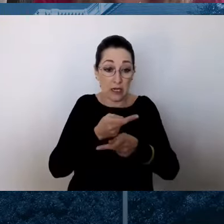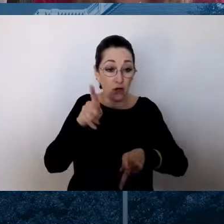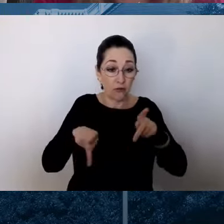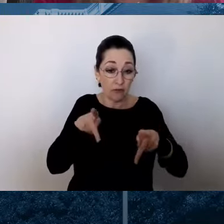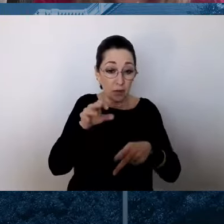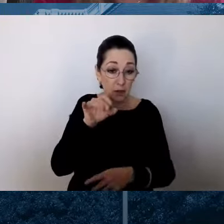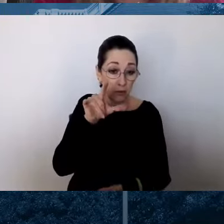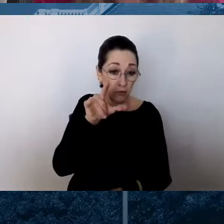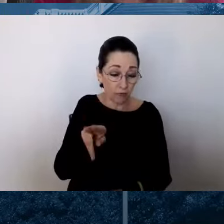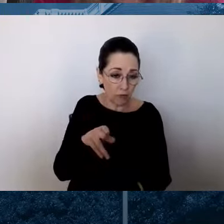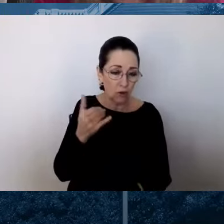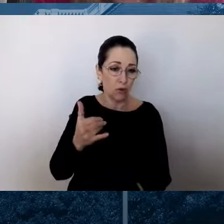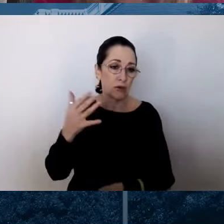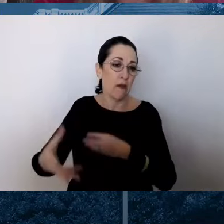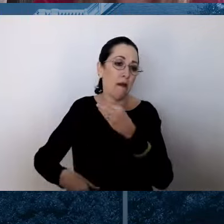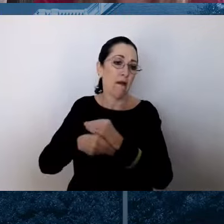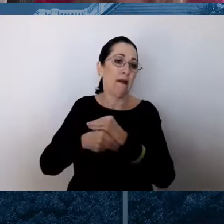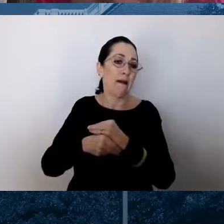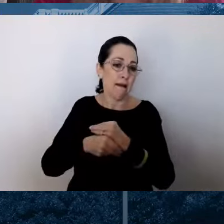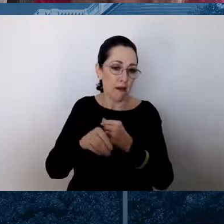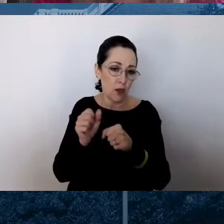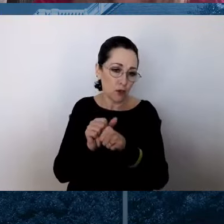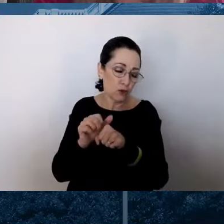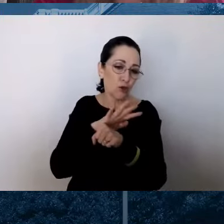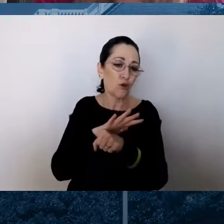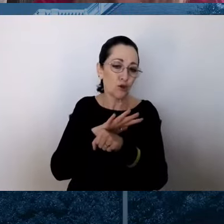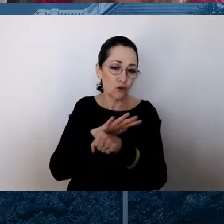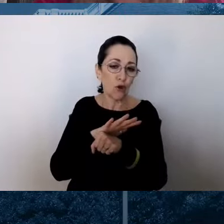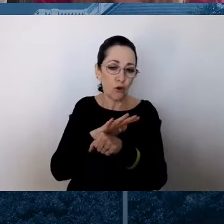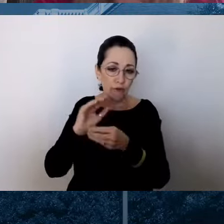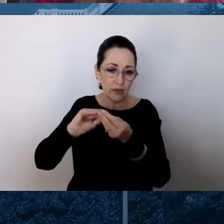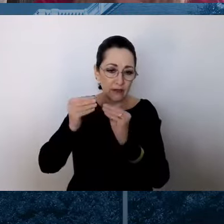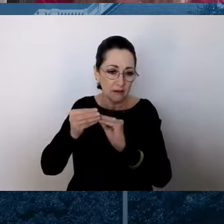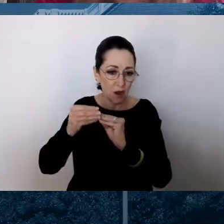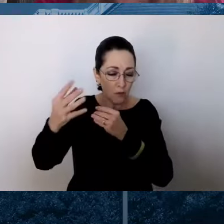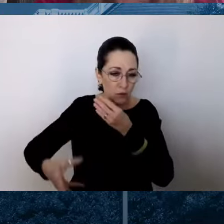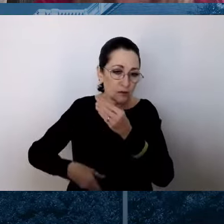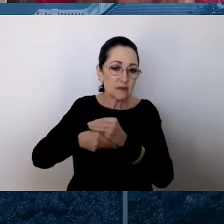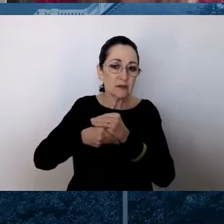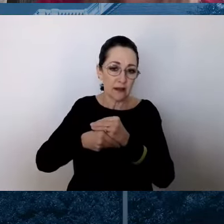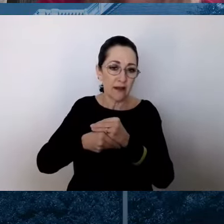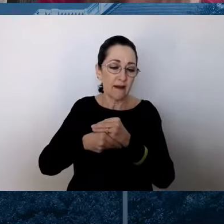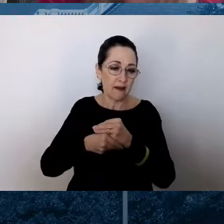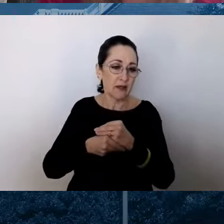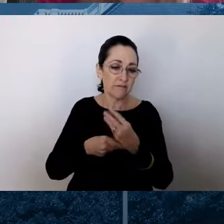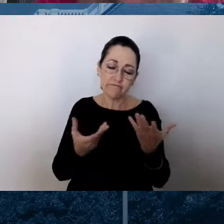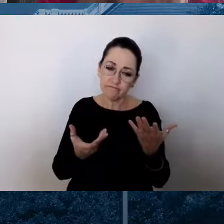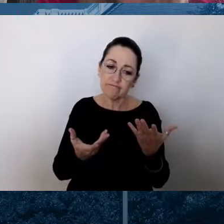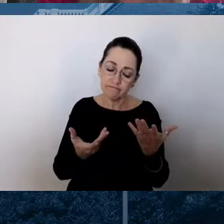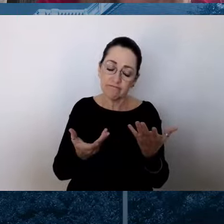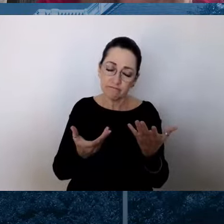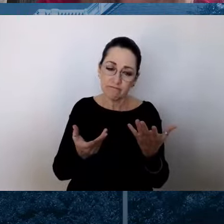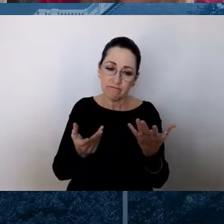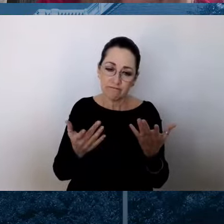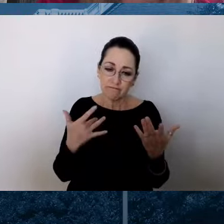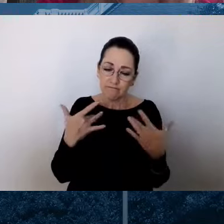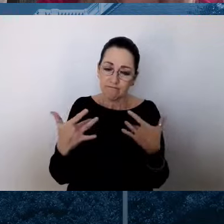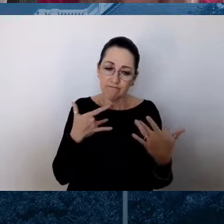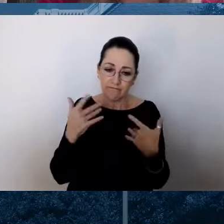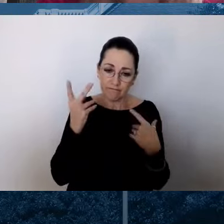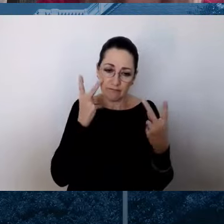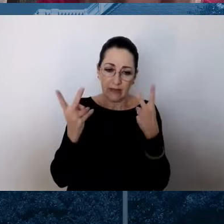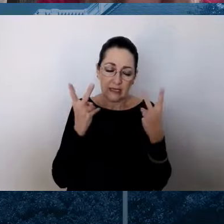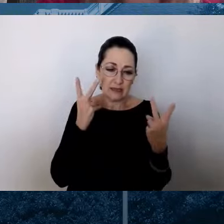COVID surge in addition to the influenza that we're expecting to see increase. So please do all the things that we